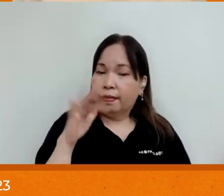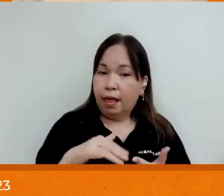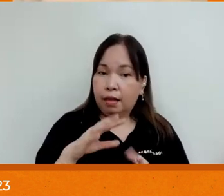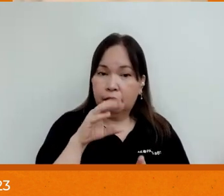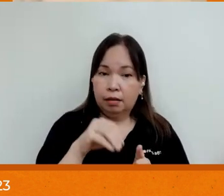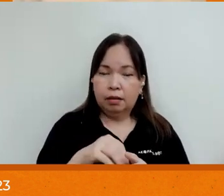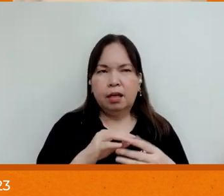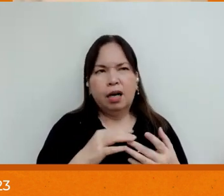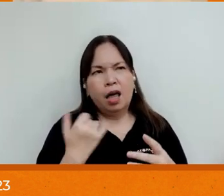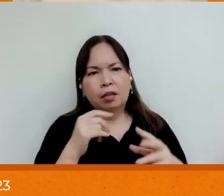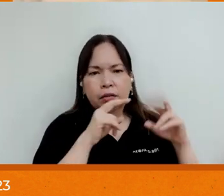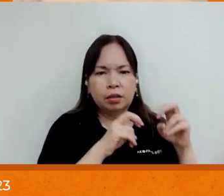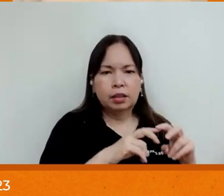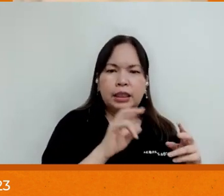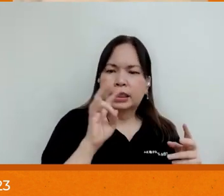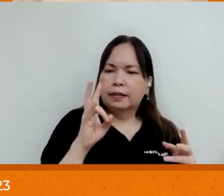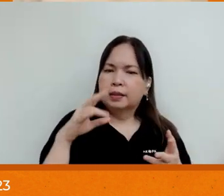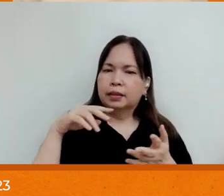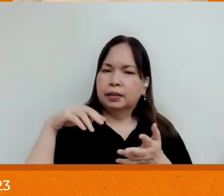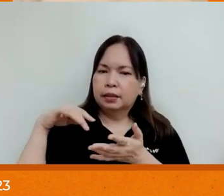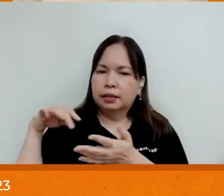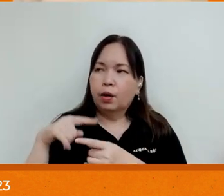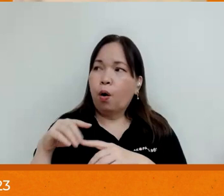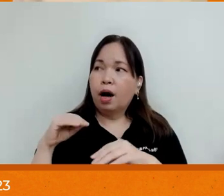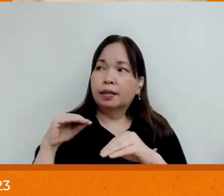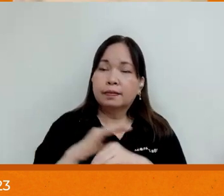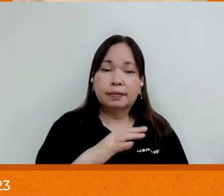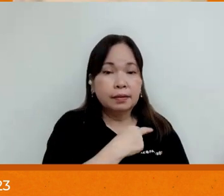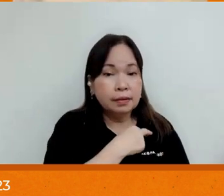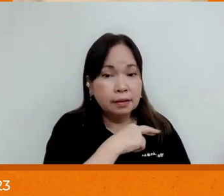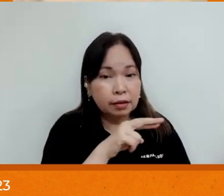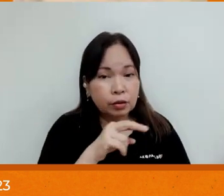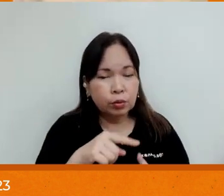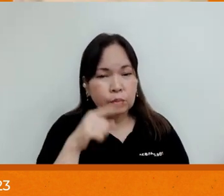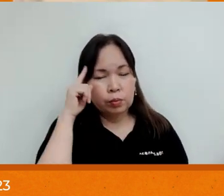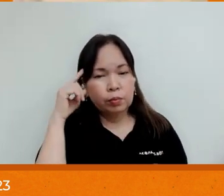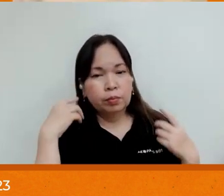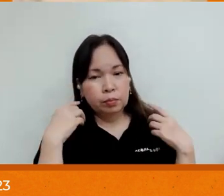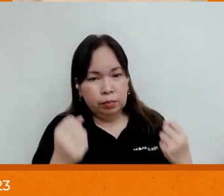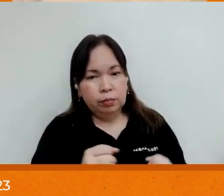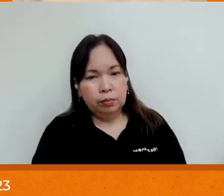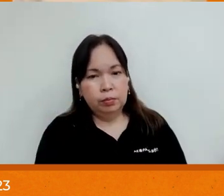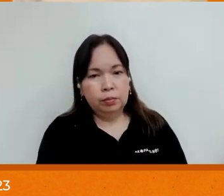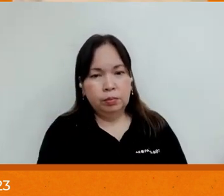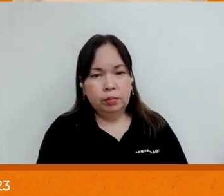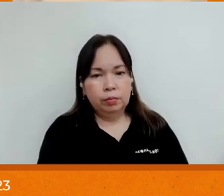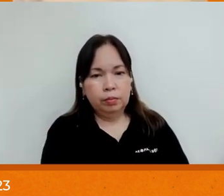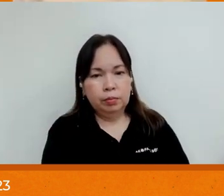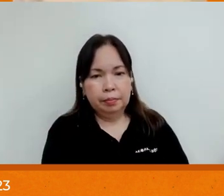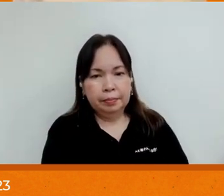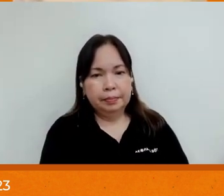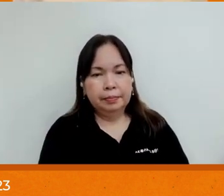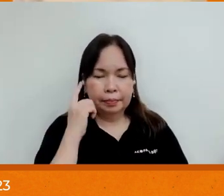17 studies on the effect of religion, no, on mental health. And overall, the results are